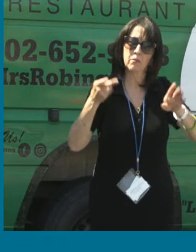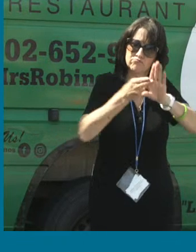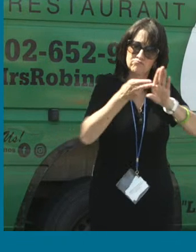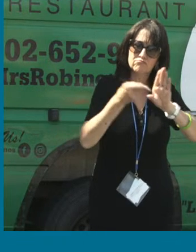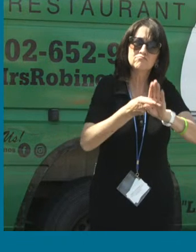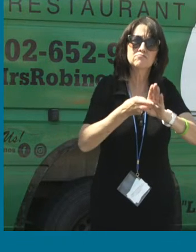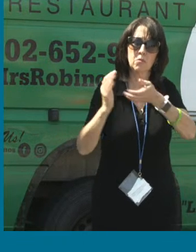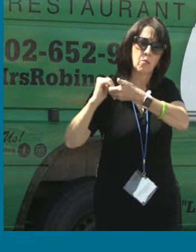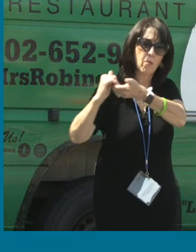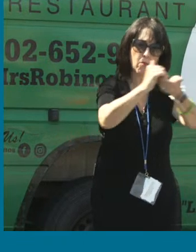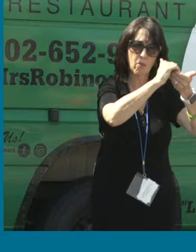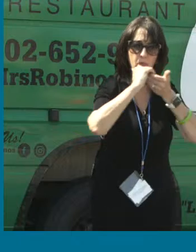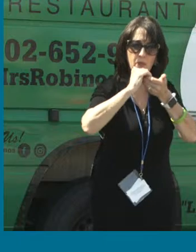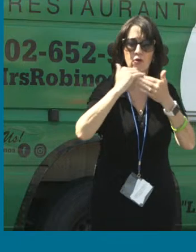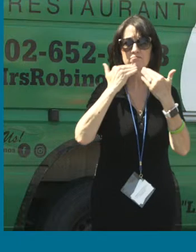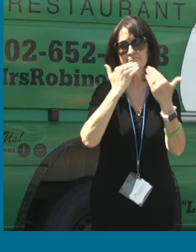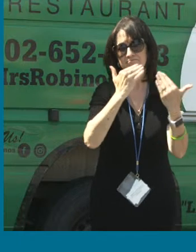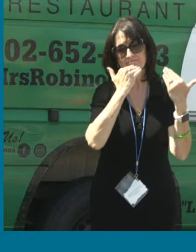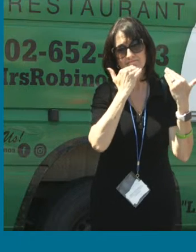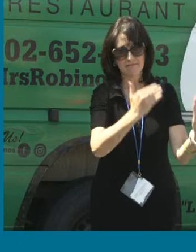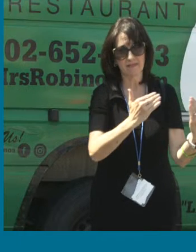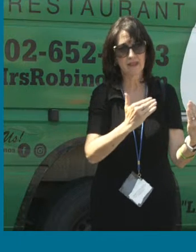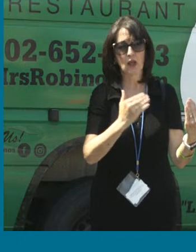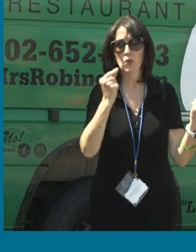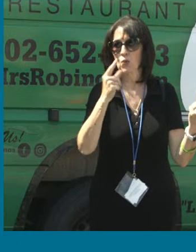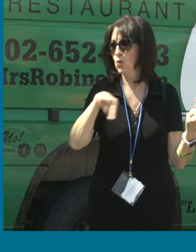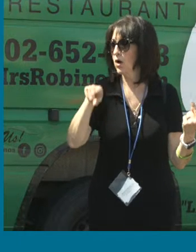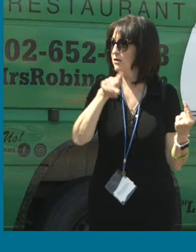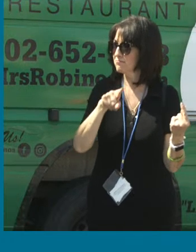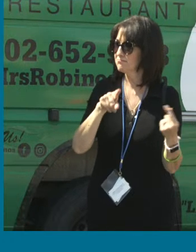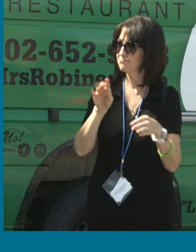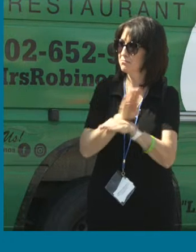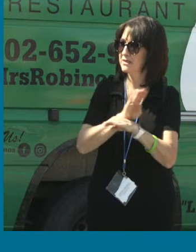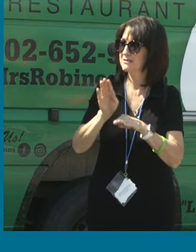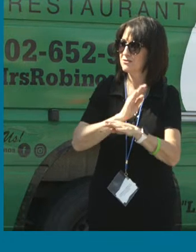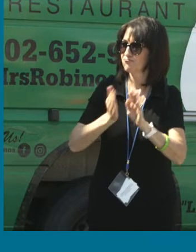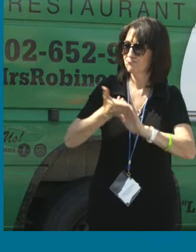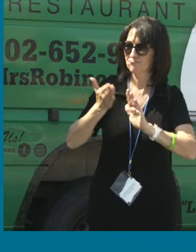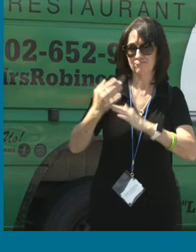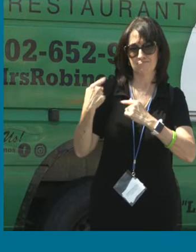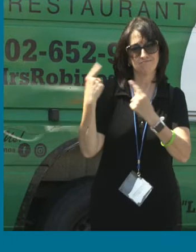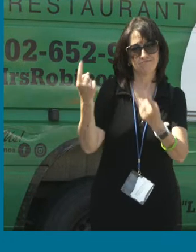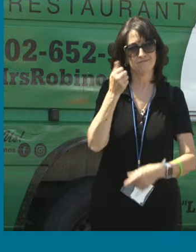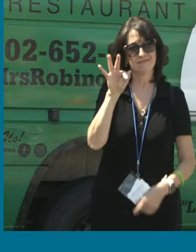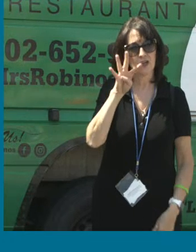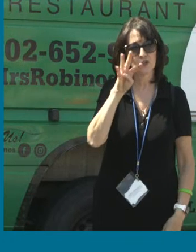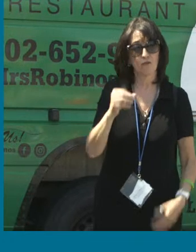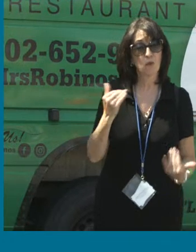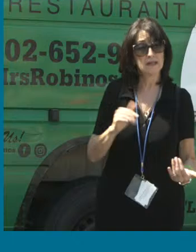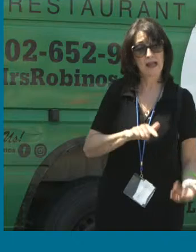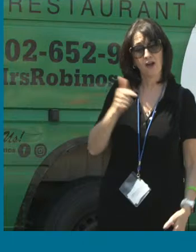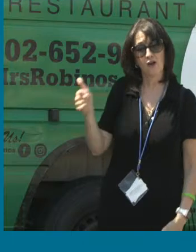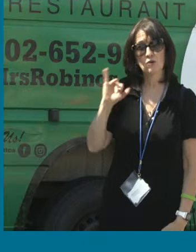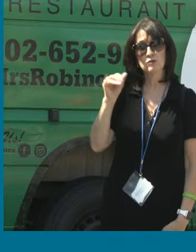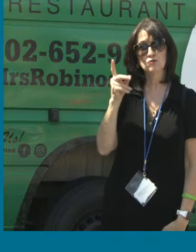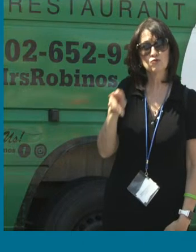for what you've been doing here on Union Street since 1940. Jordan, tell us more about this program.